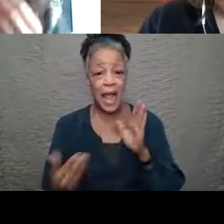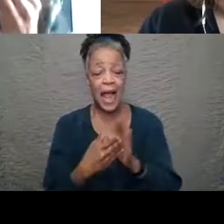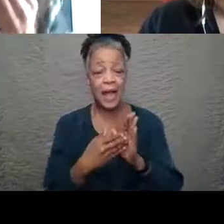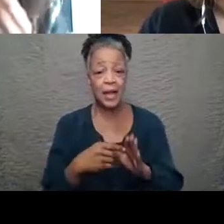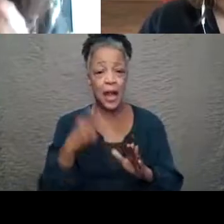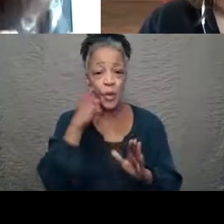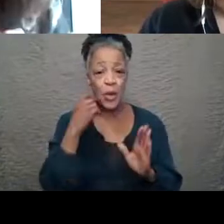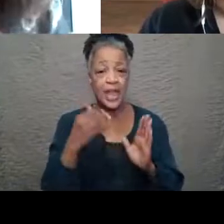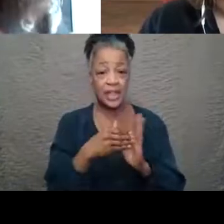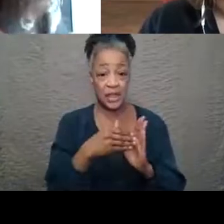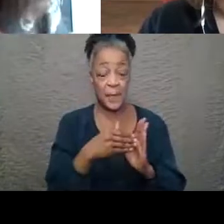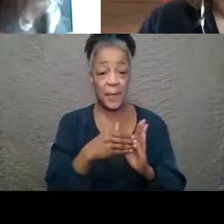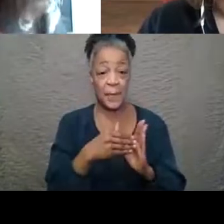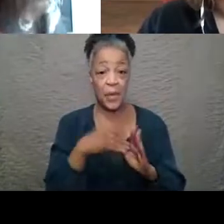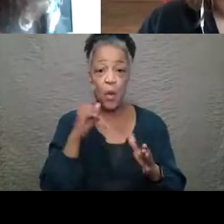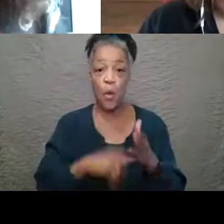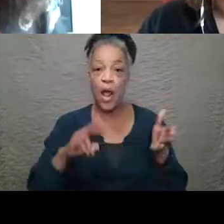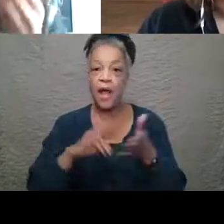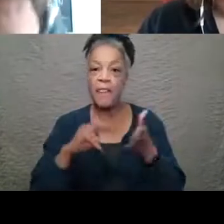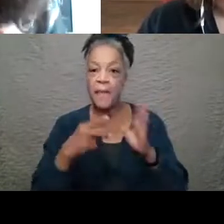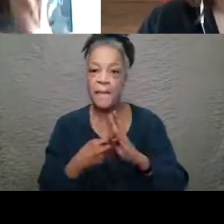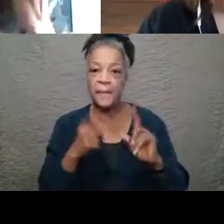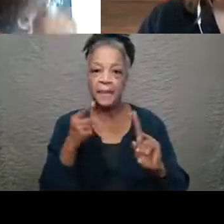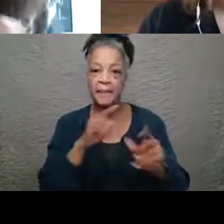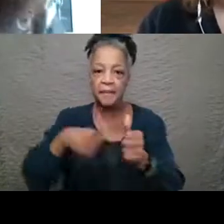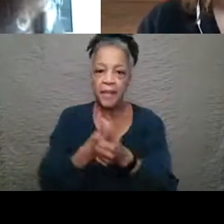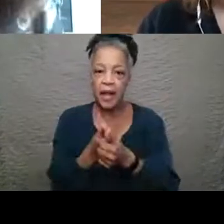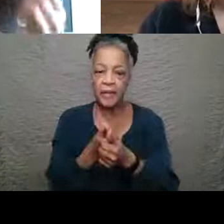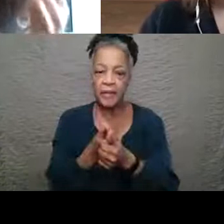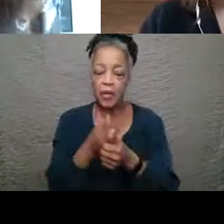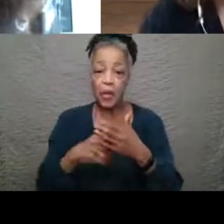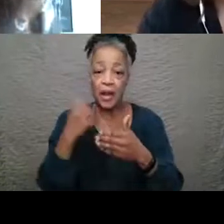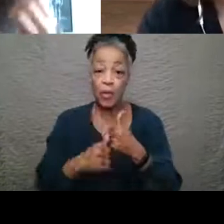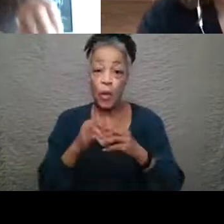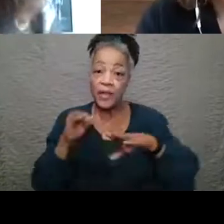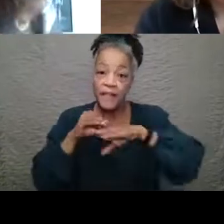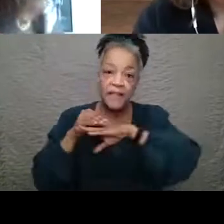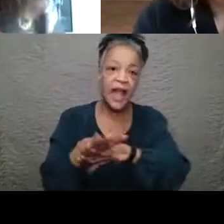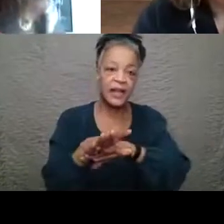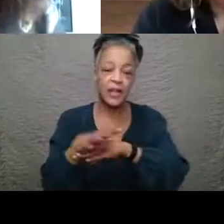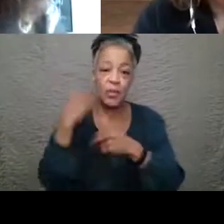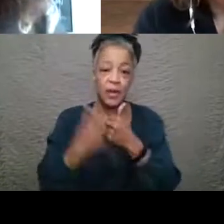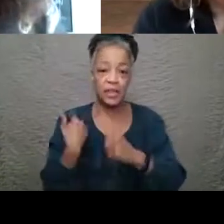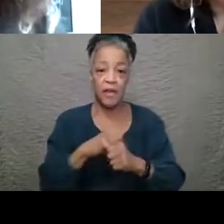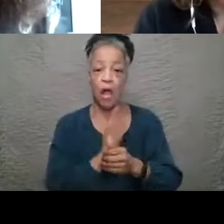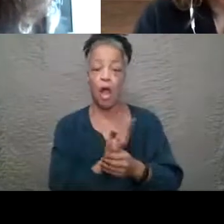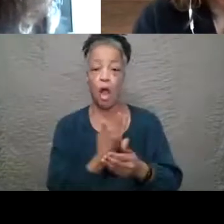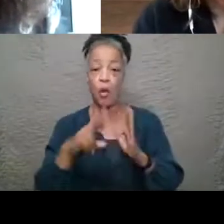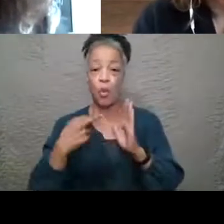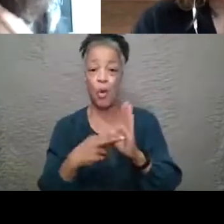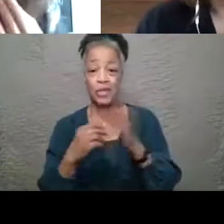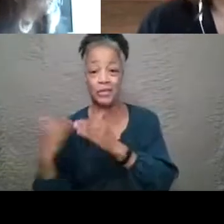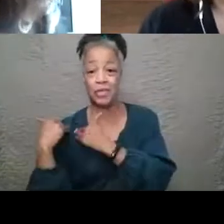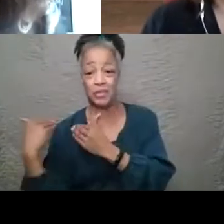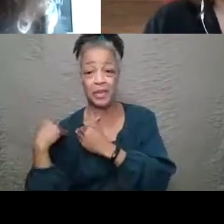anti-racism and what its implications are and what each of our individual and collective roles and responsibilities